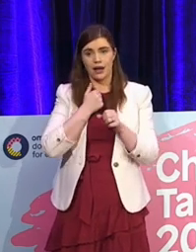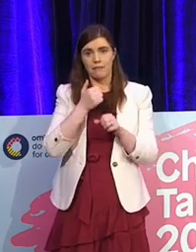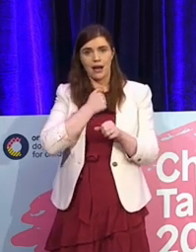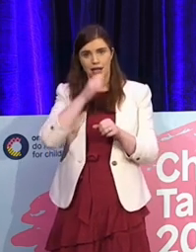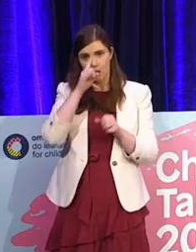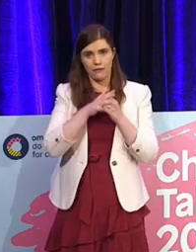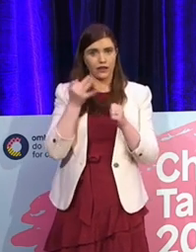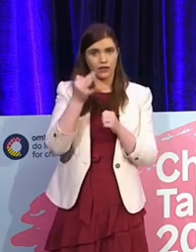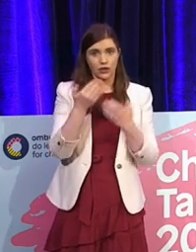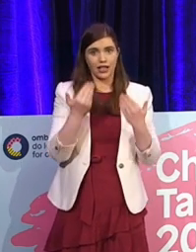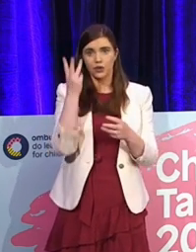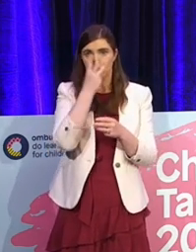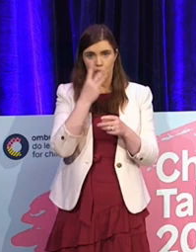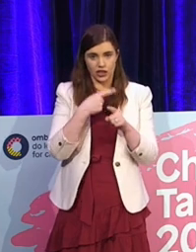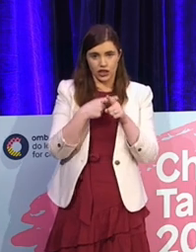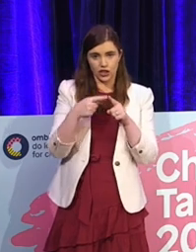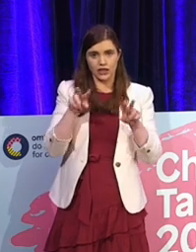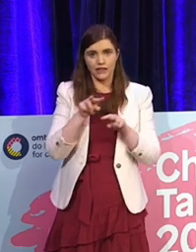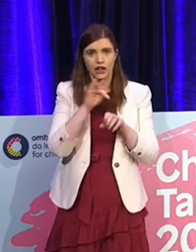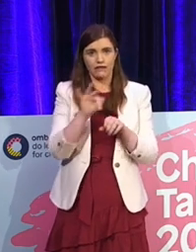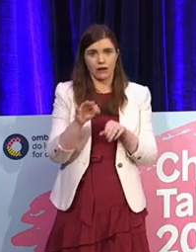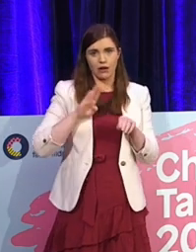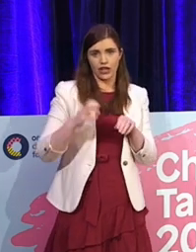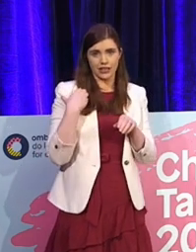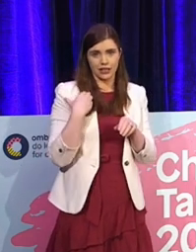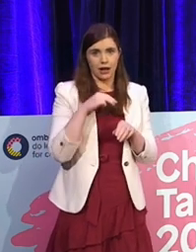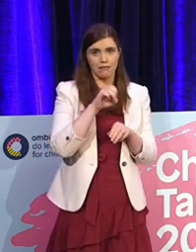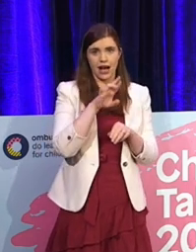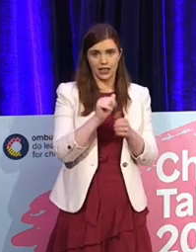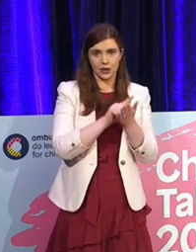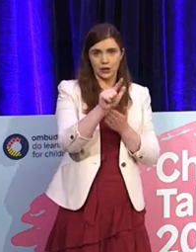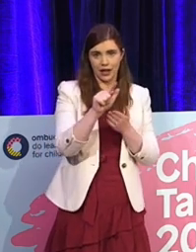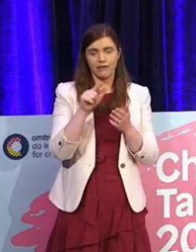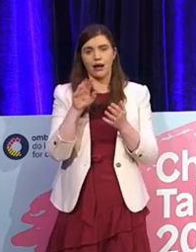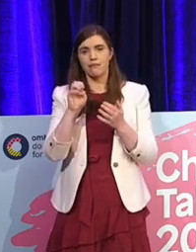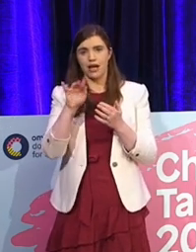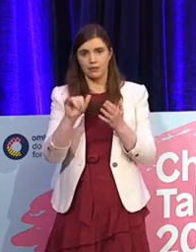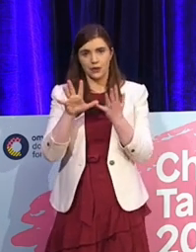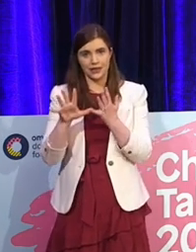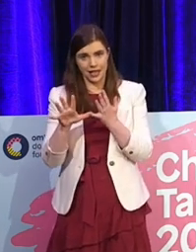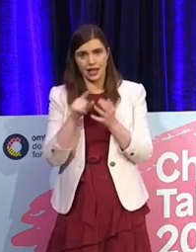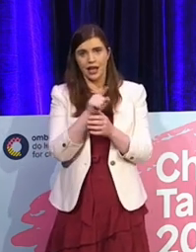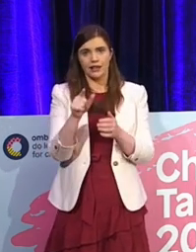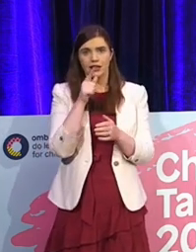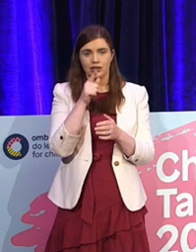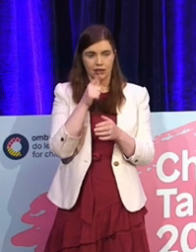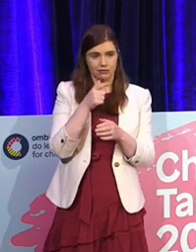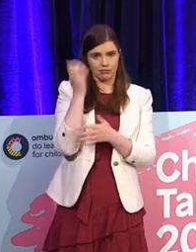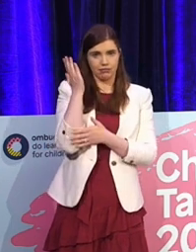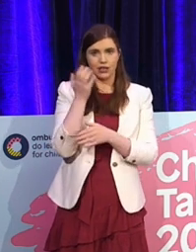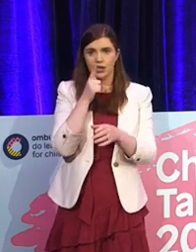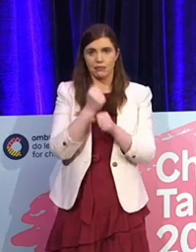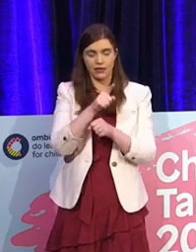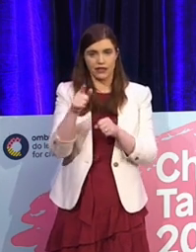going to watch a short video from brother and sister, Molly, who's 12, and Bobby, who's 10, with their talk inspired by their time growing up